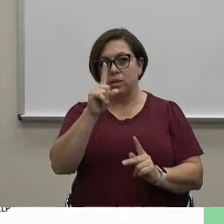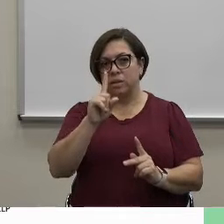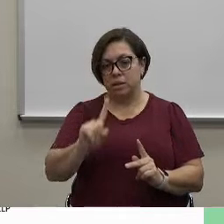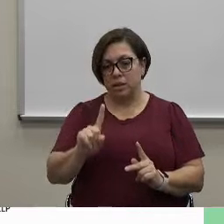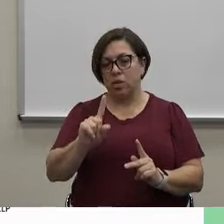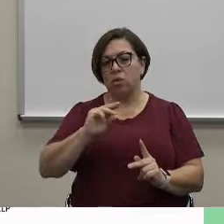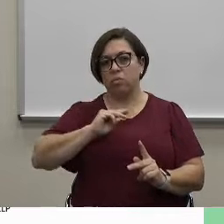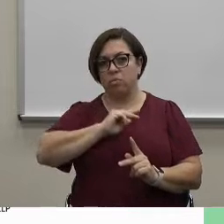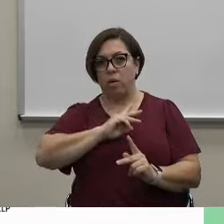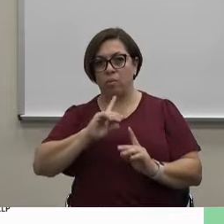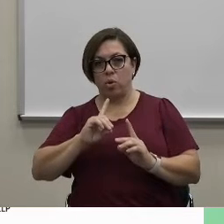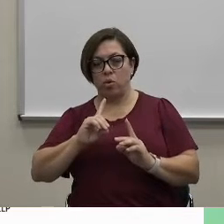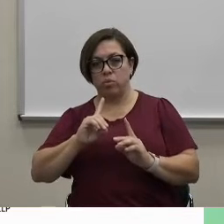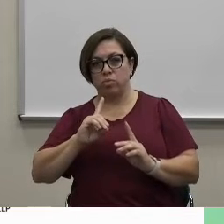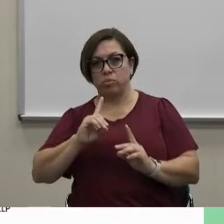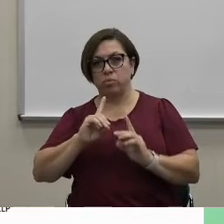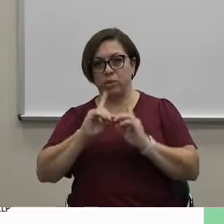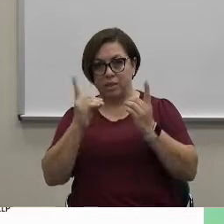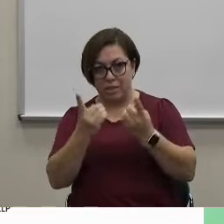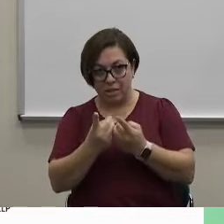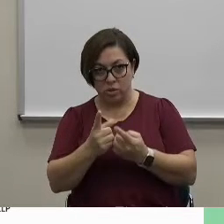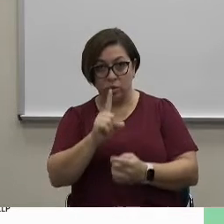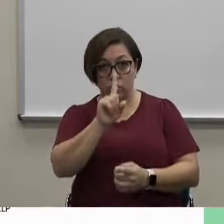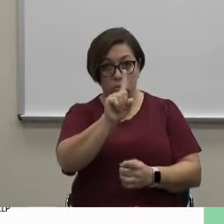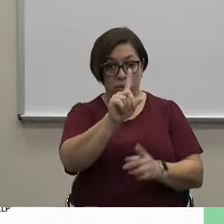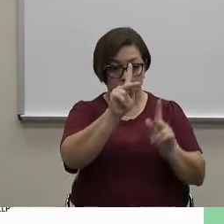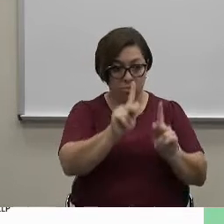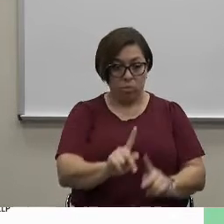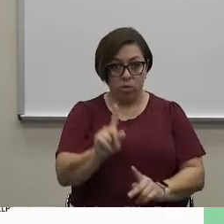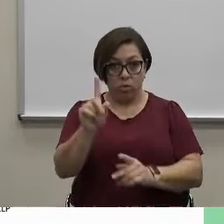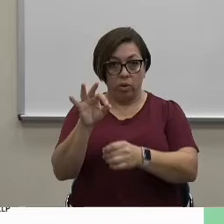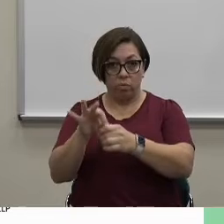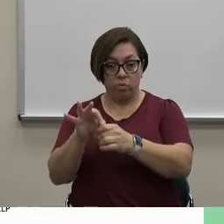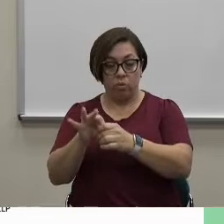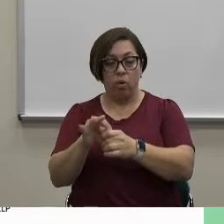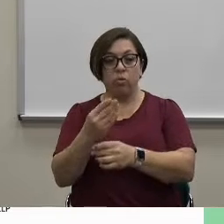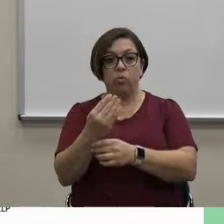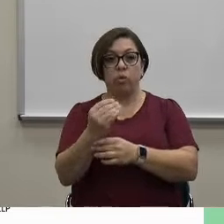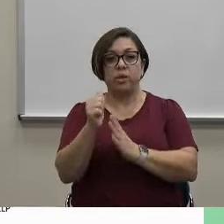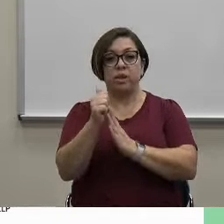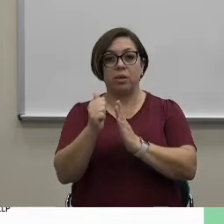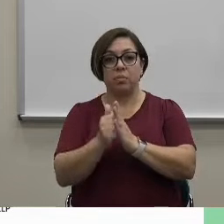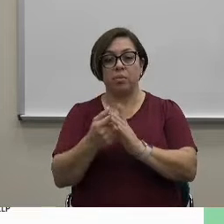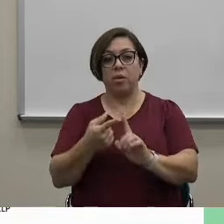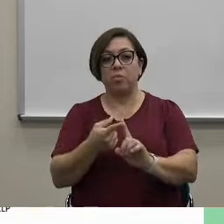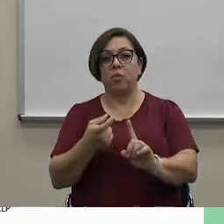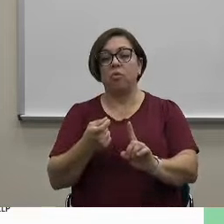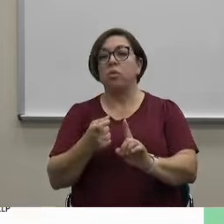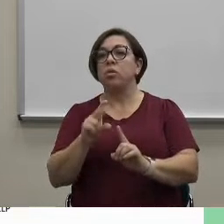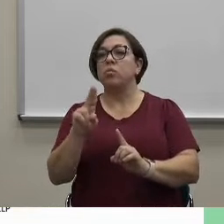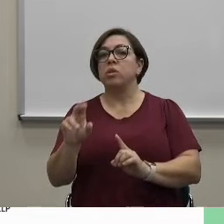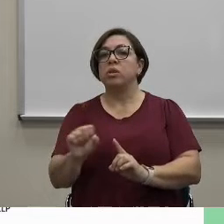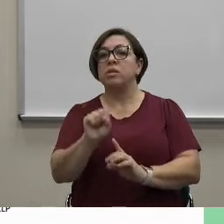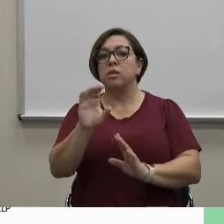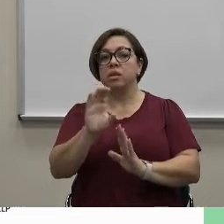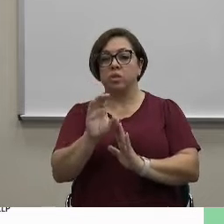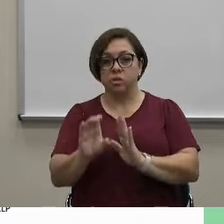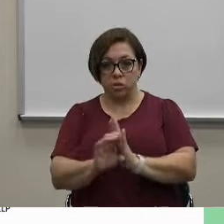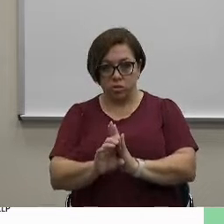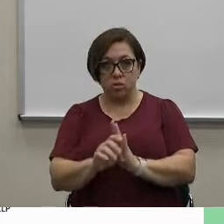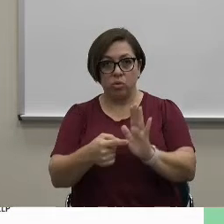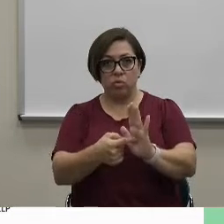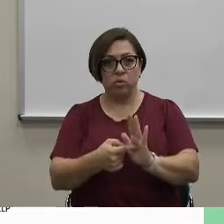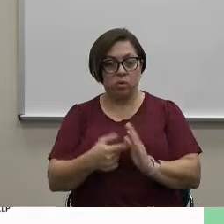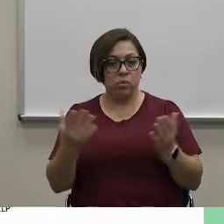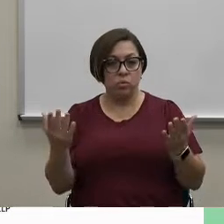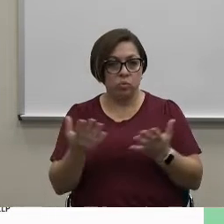complying with the one person, one vote requirement, which comes from the 14th Amendment to the United States Constitution. And what that requirement tells us